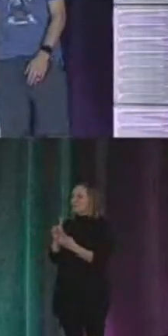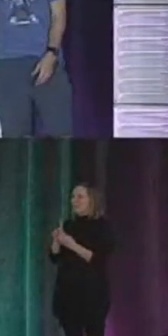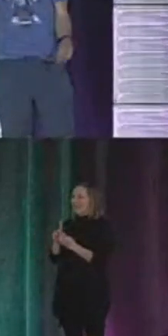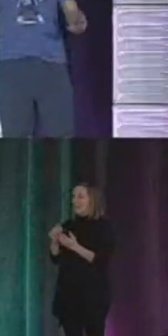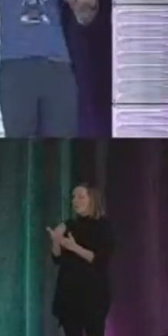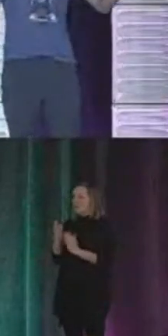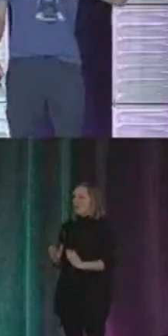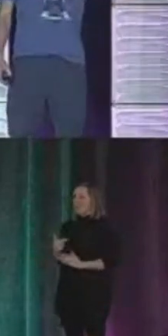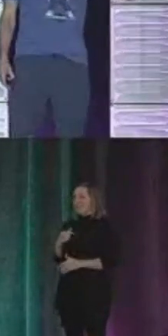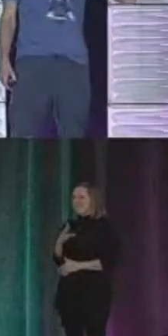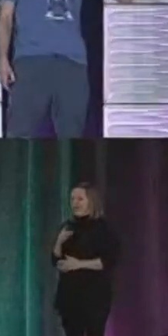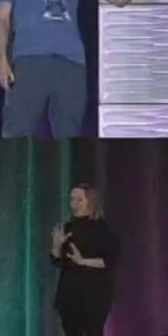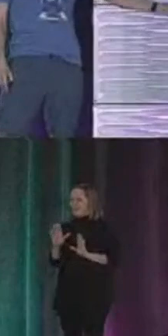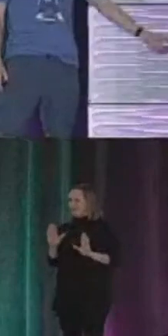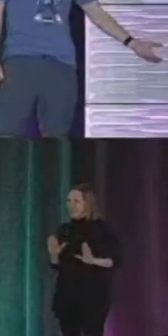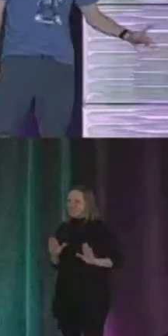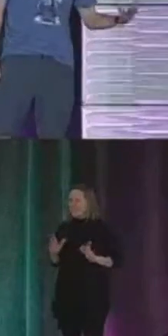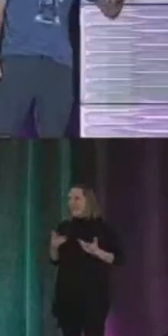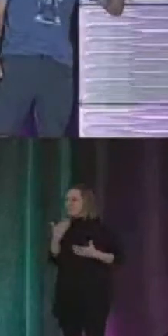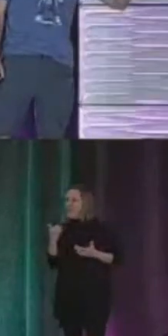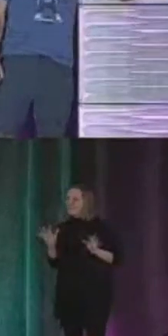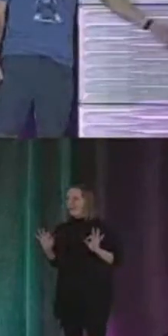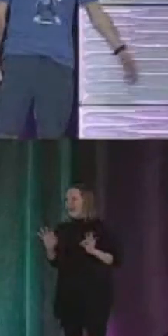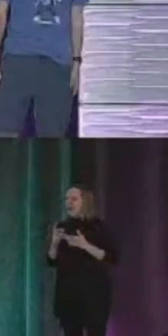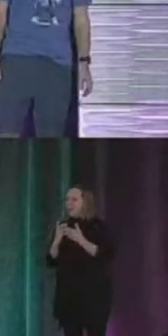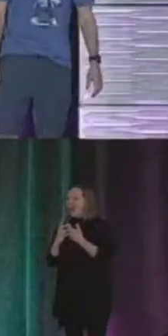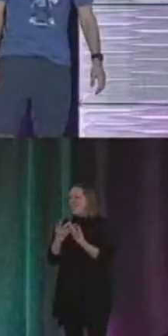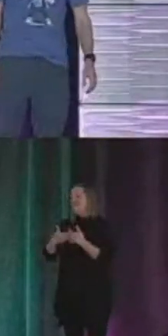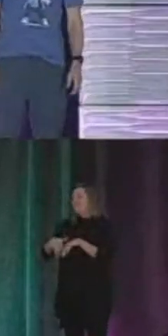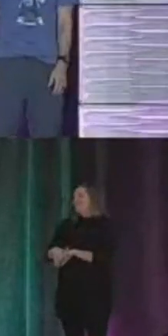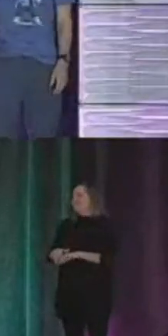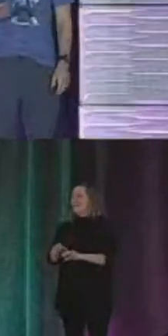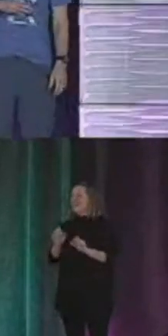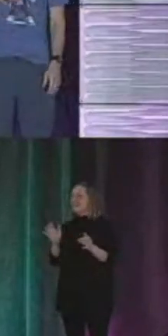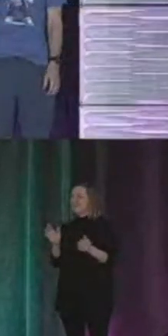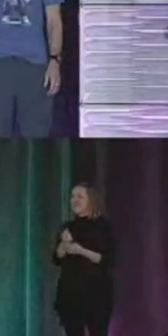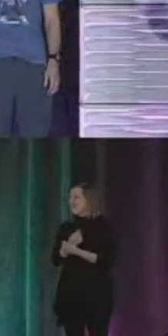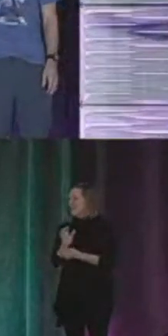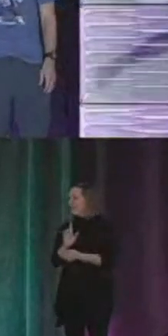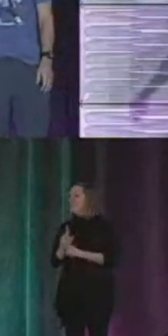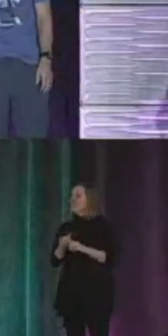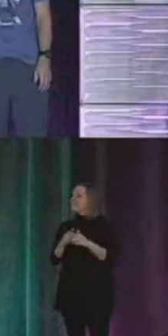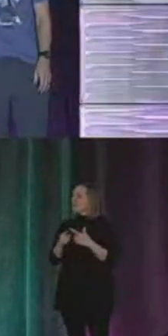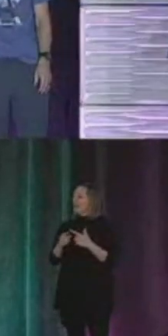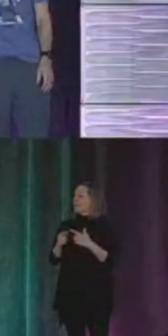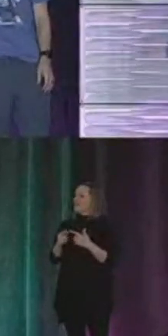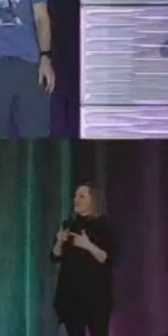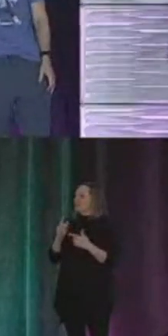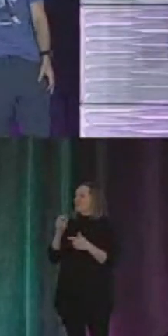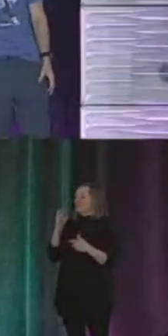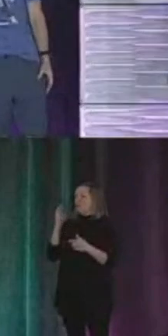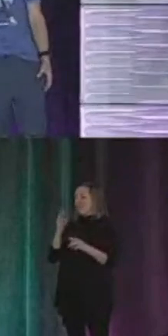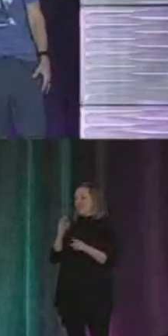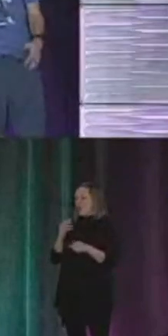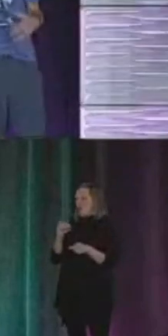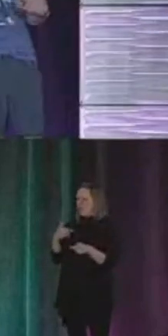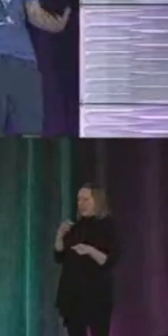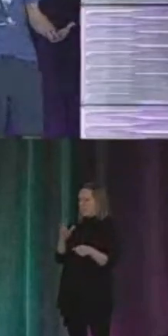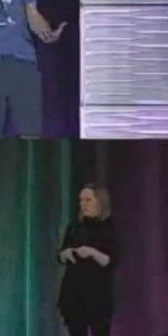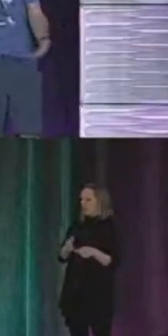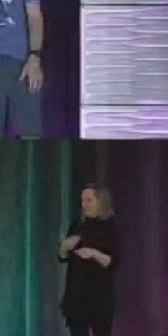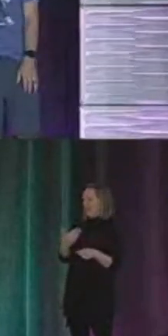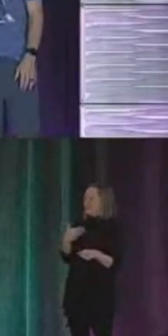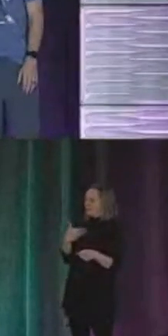new where you're like, wow, they're amazing and they're the best and I just love them. And then like a couple weeks later, you find out they do have a couple of